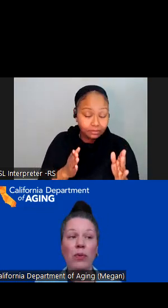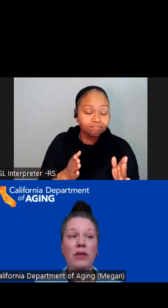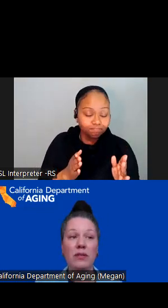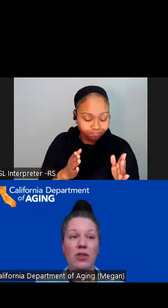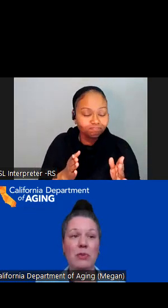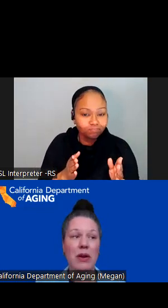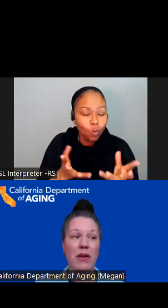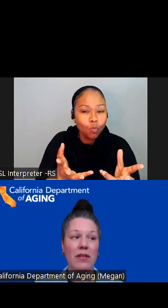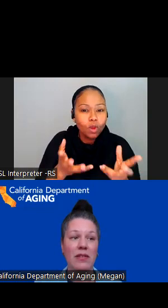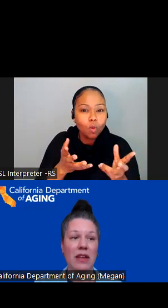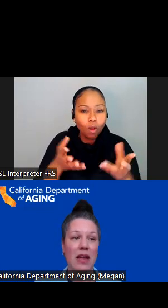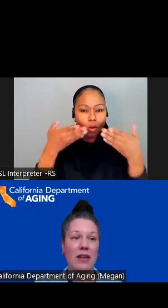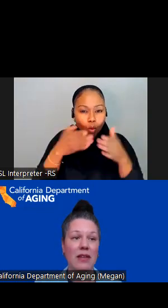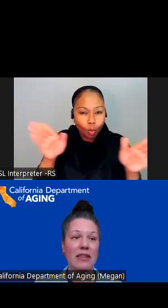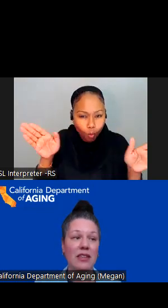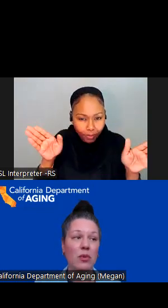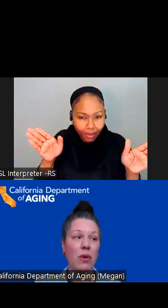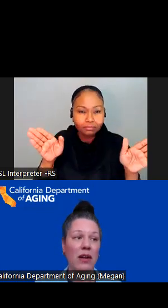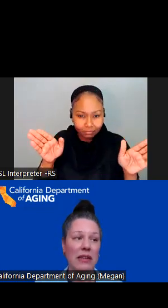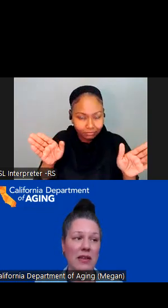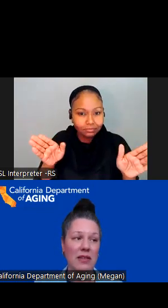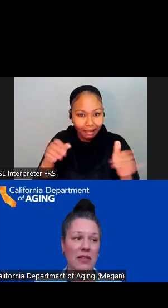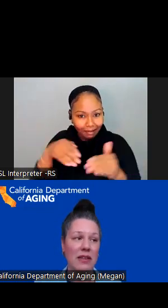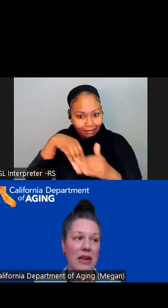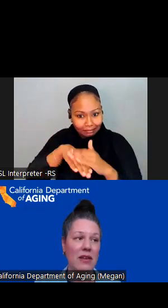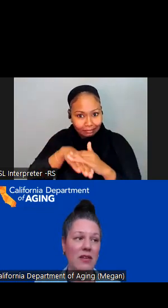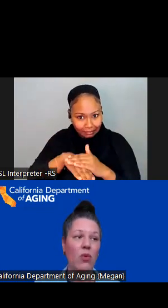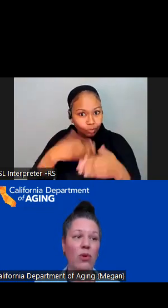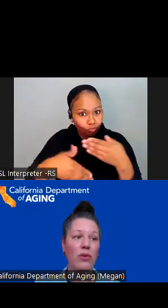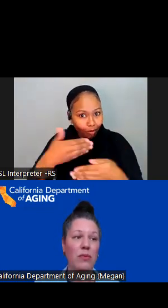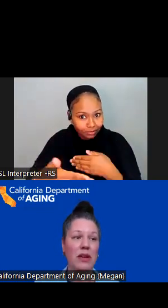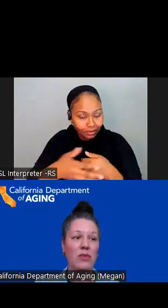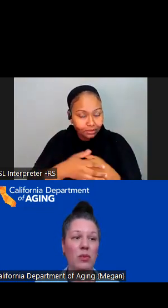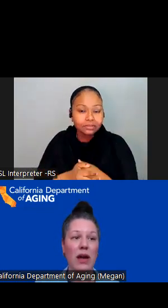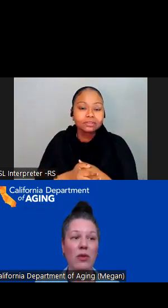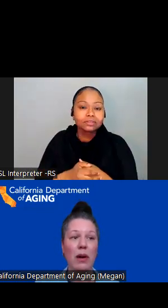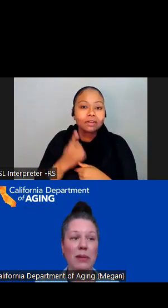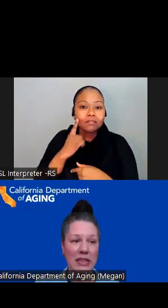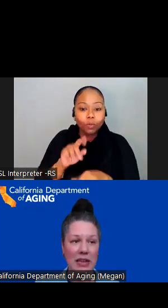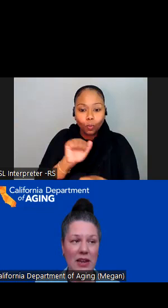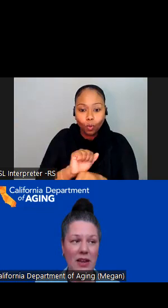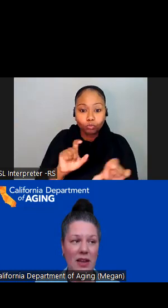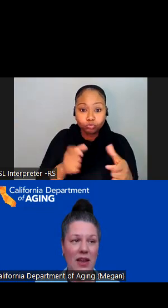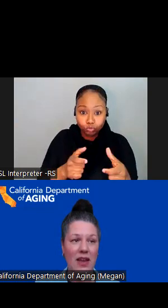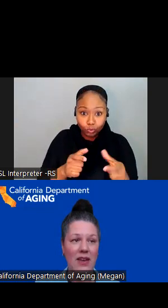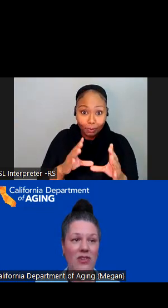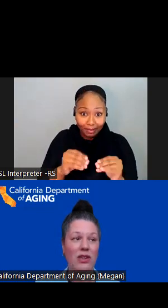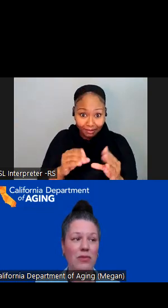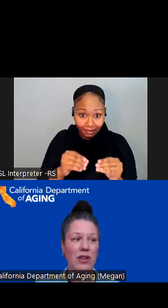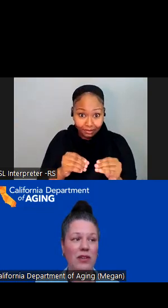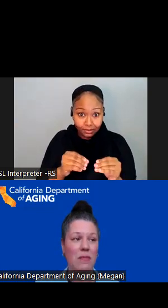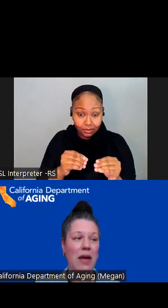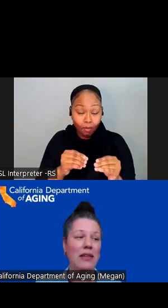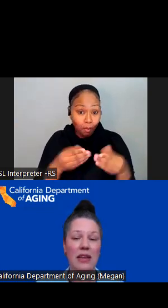ensuring an open, transparent, and accessible process, and all workgroup meetings will be held publicly and